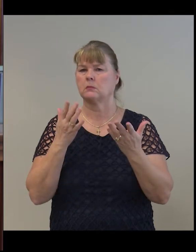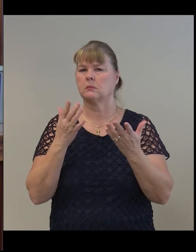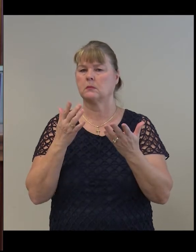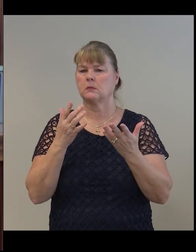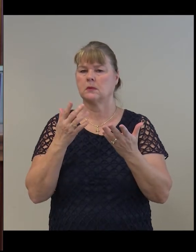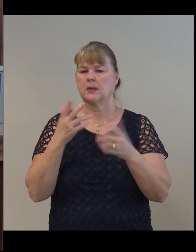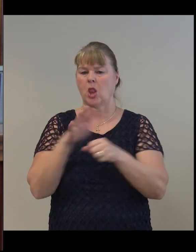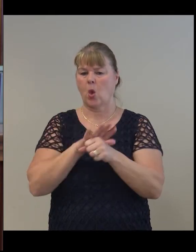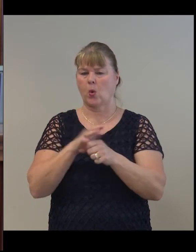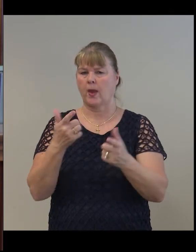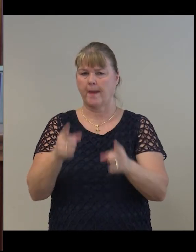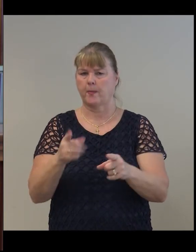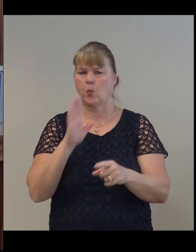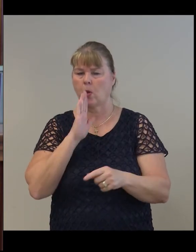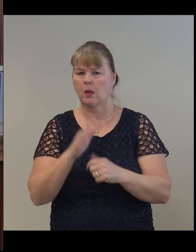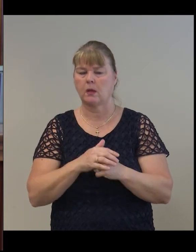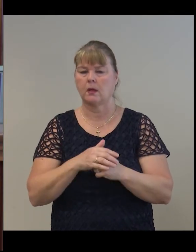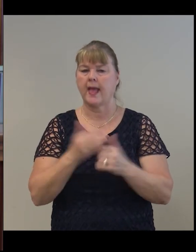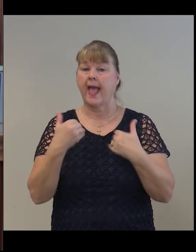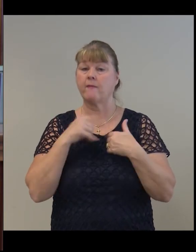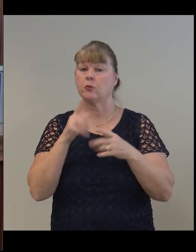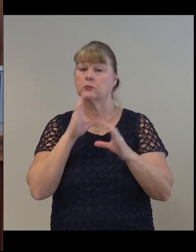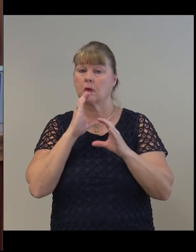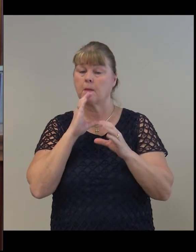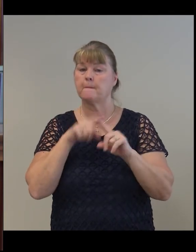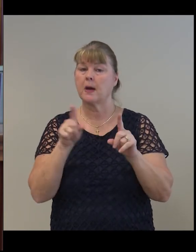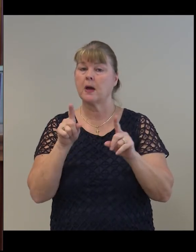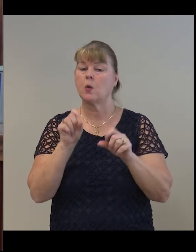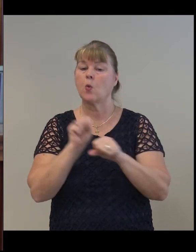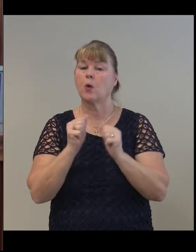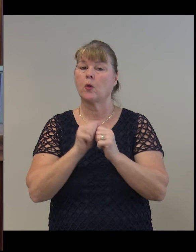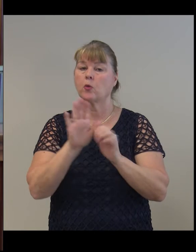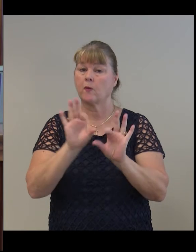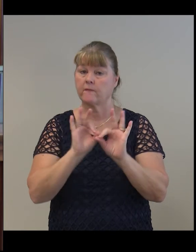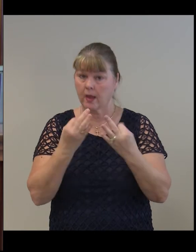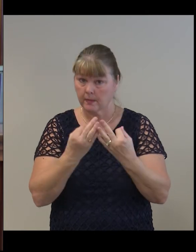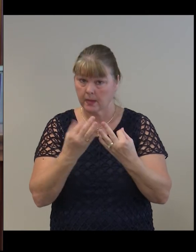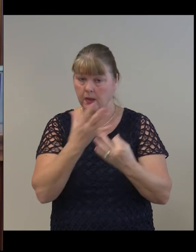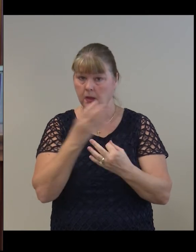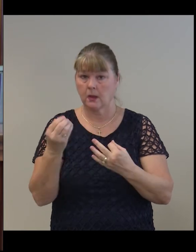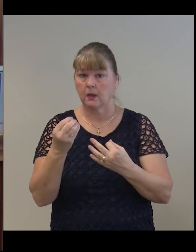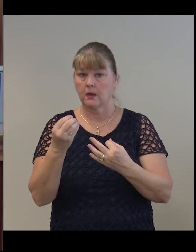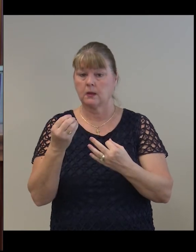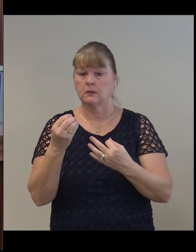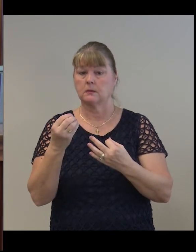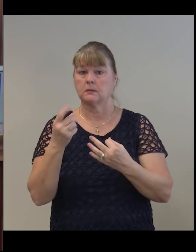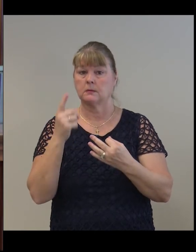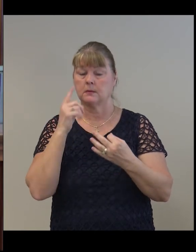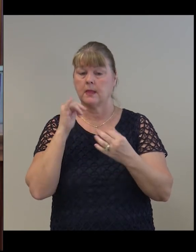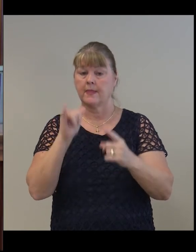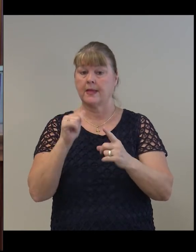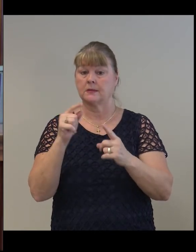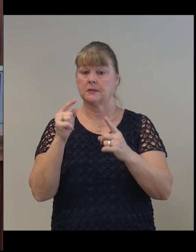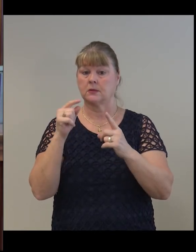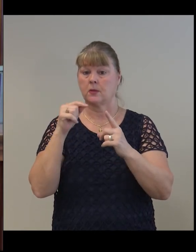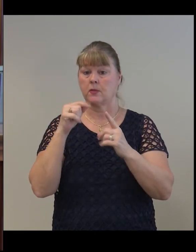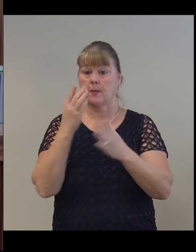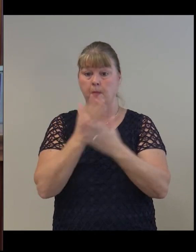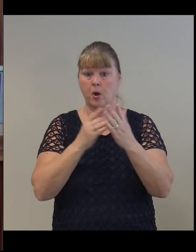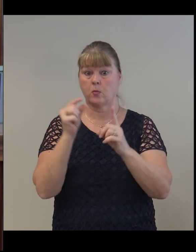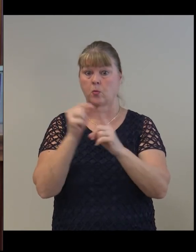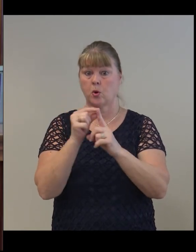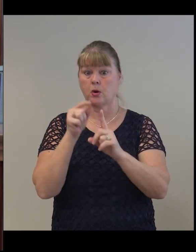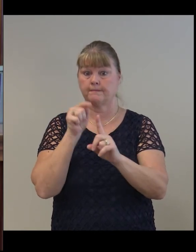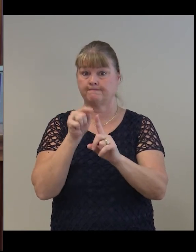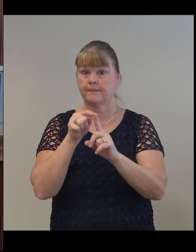What's going to happen here locally? Have those conversations, but work with your family and say, this is our trigger word. This is